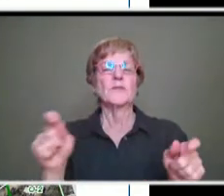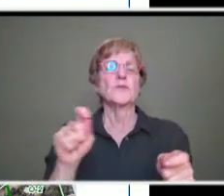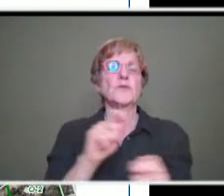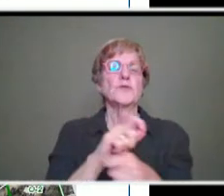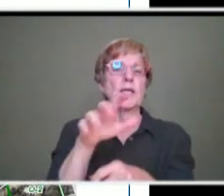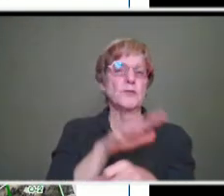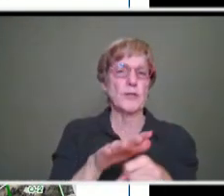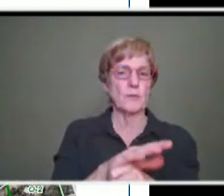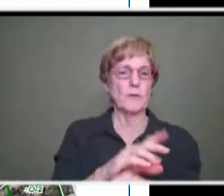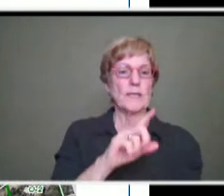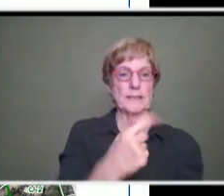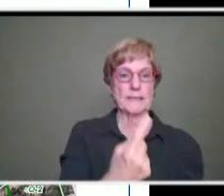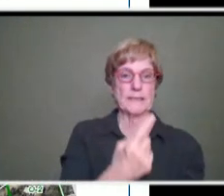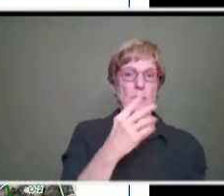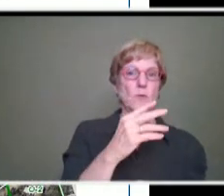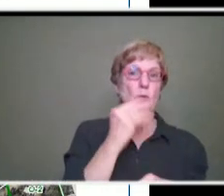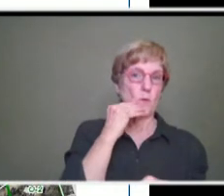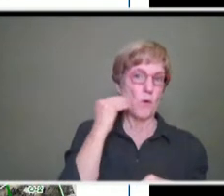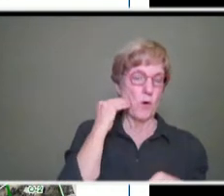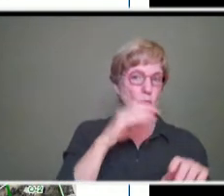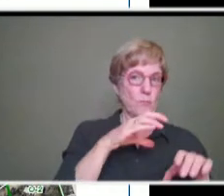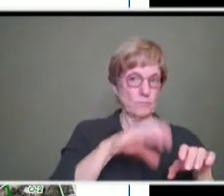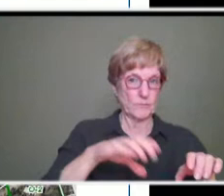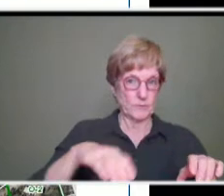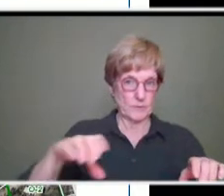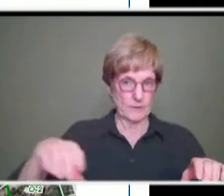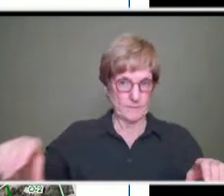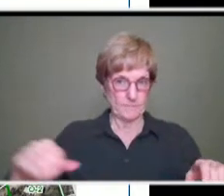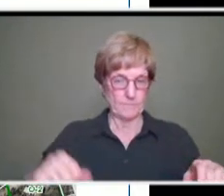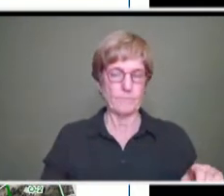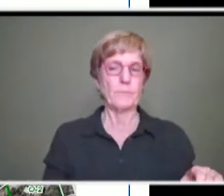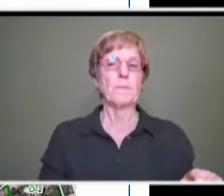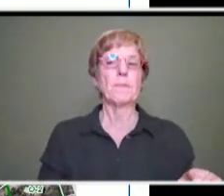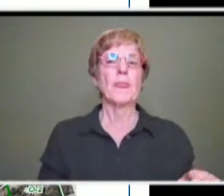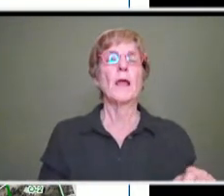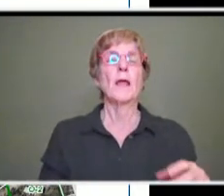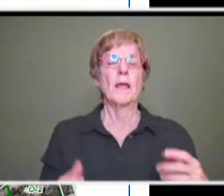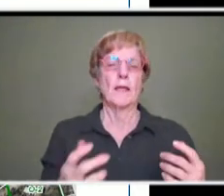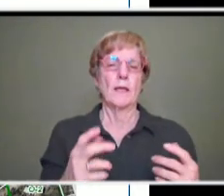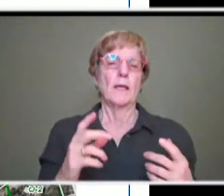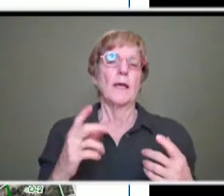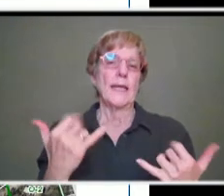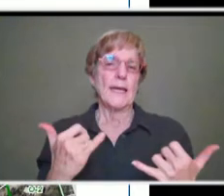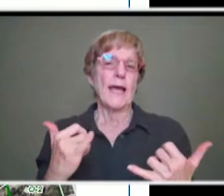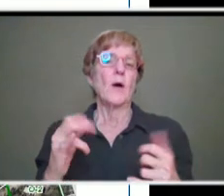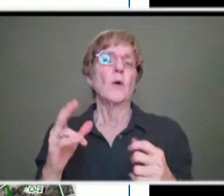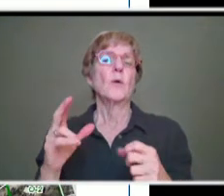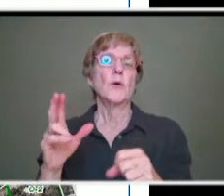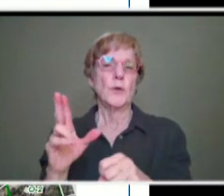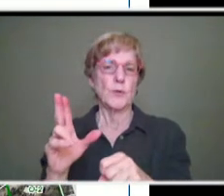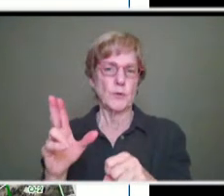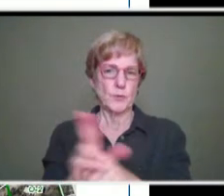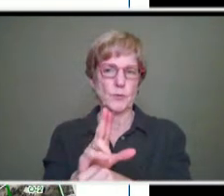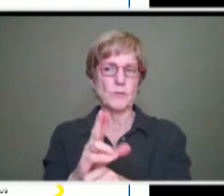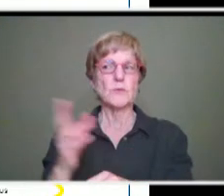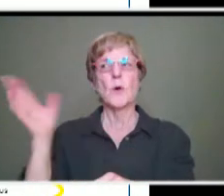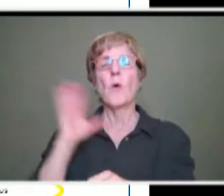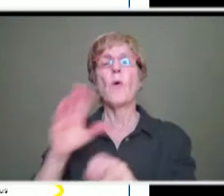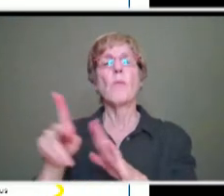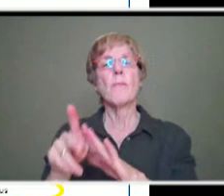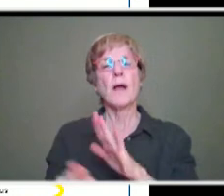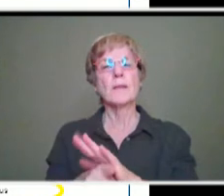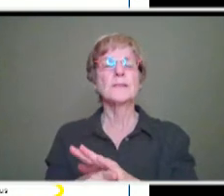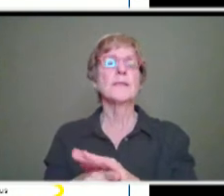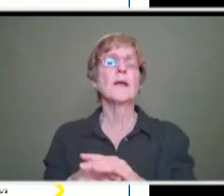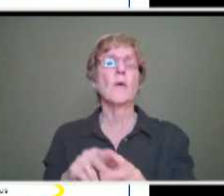going from a single use type of Corporate Park mainly office uses the old Coliseum used to be out here that's